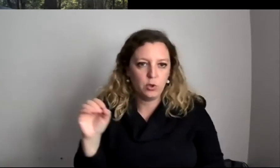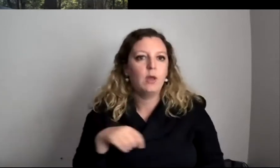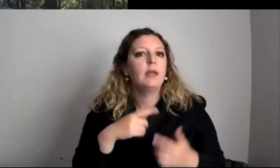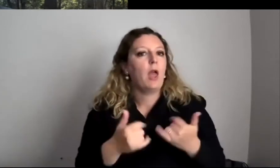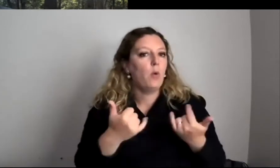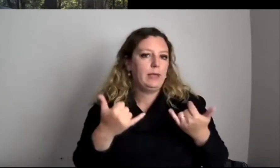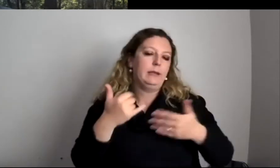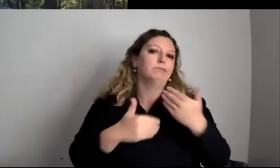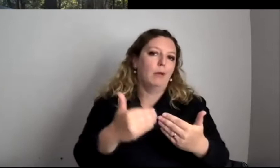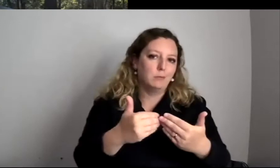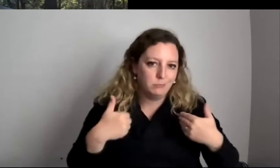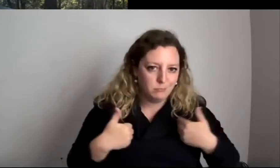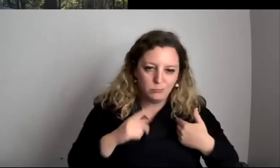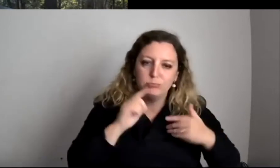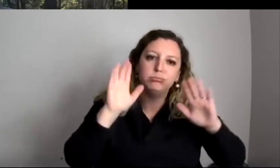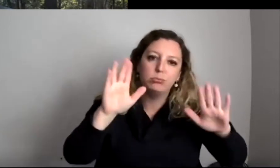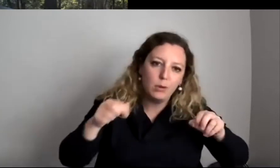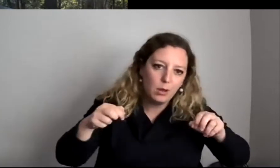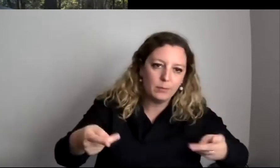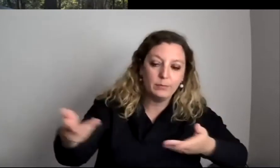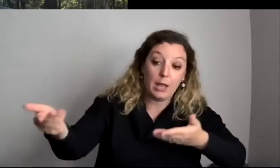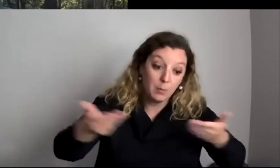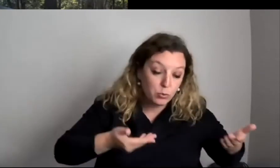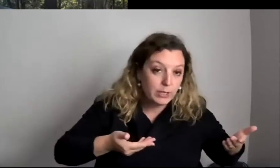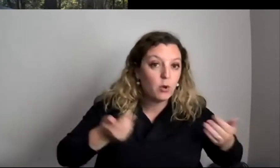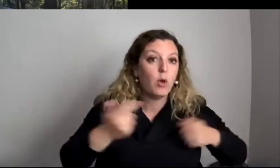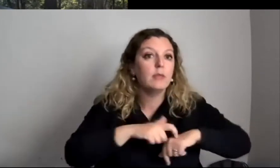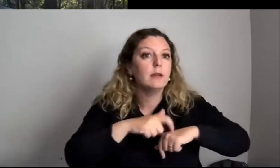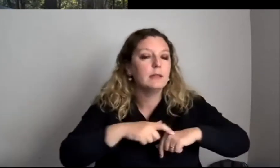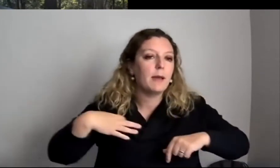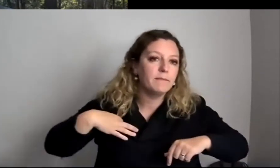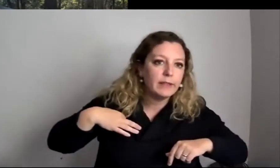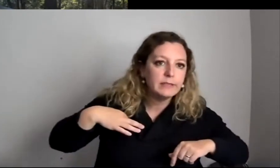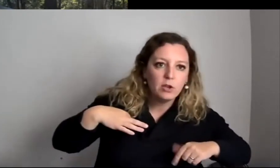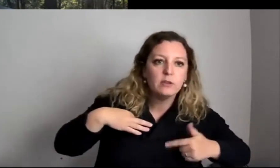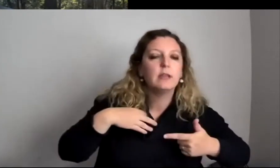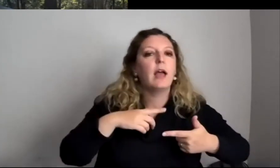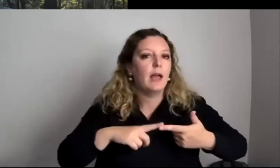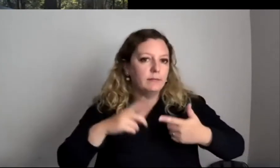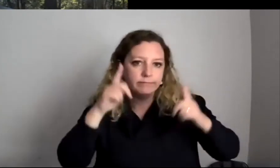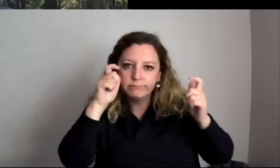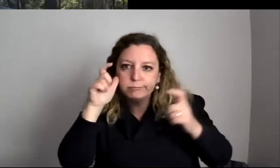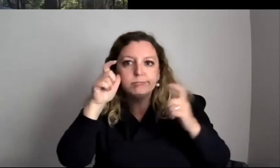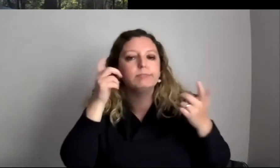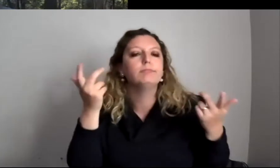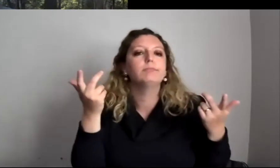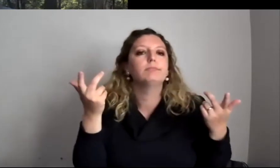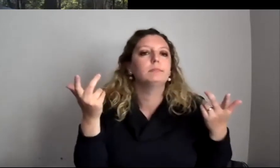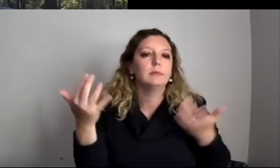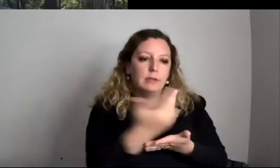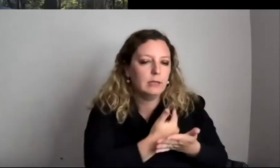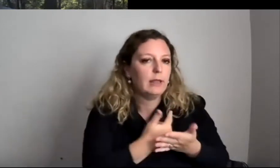animals. And it's a great opportunity. I bring students out with me all of the time and volunteers, and we take photographs, we collect